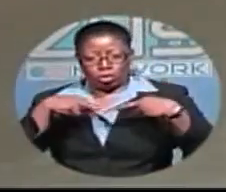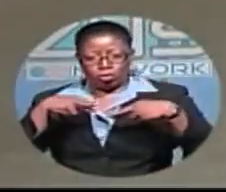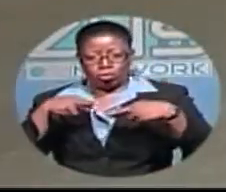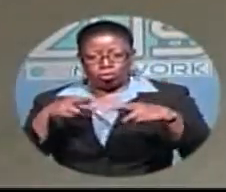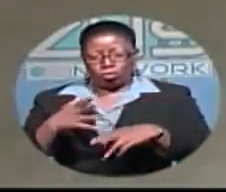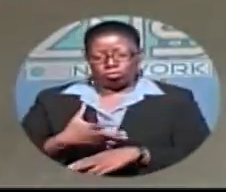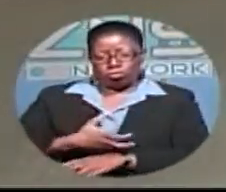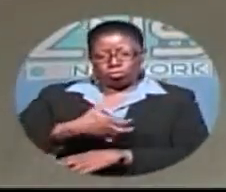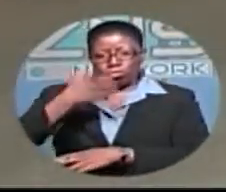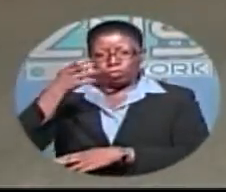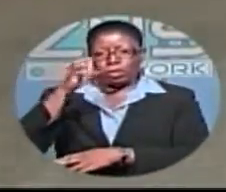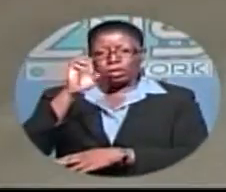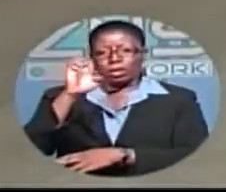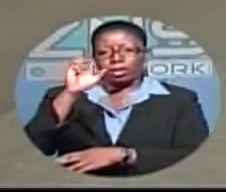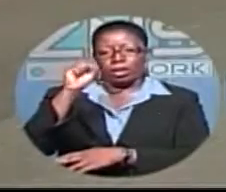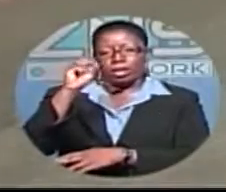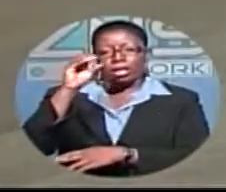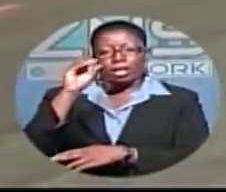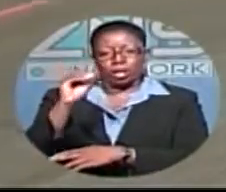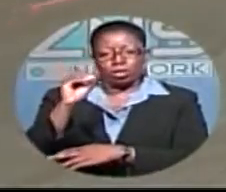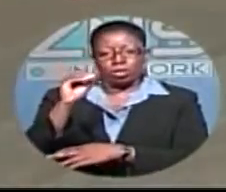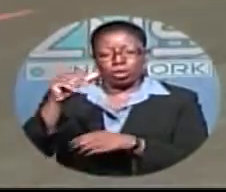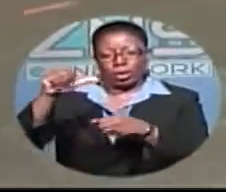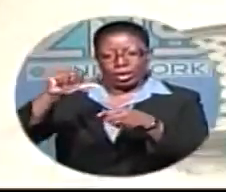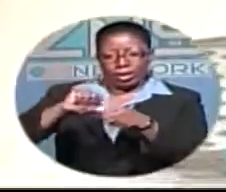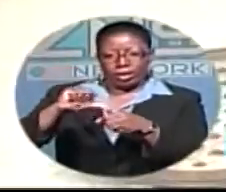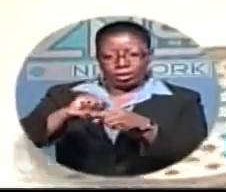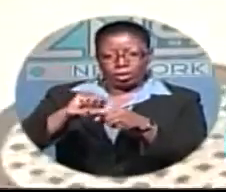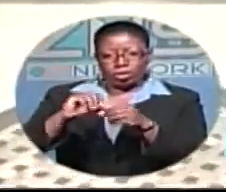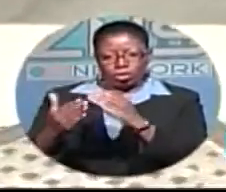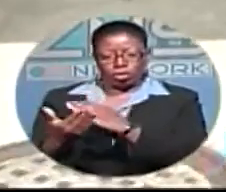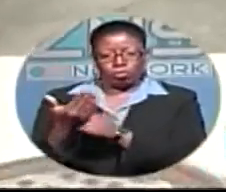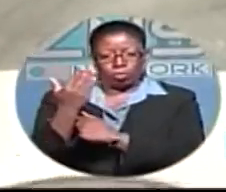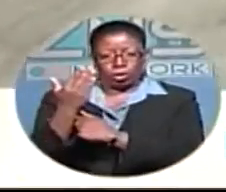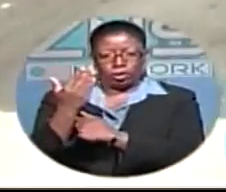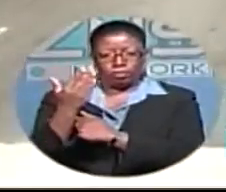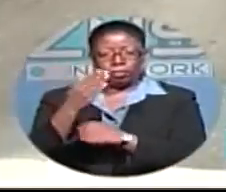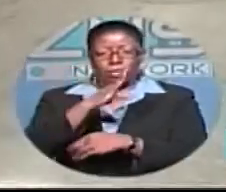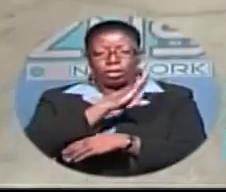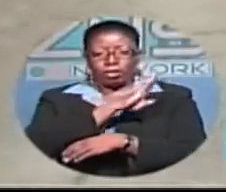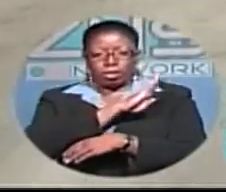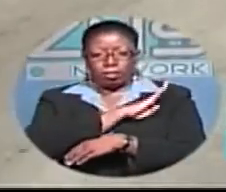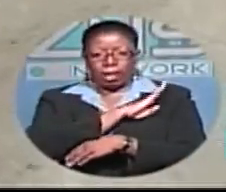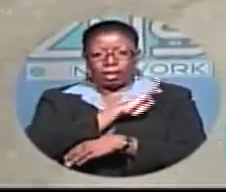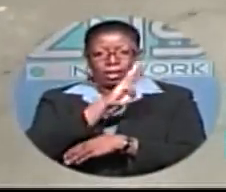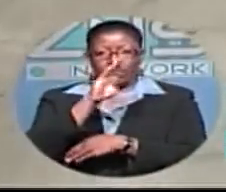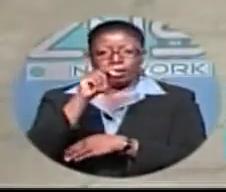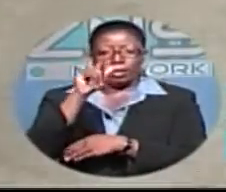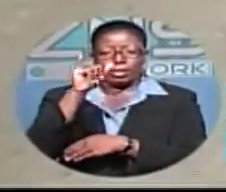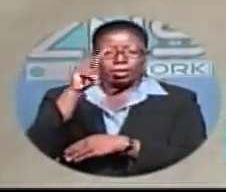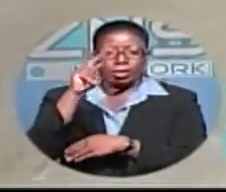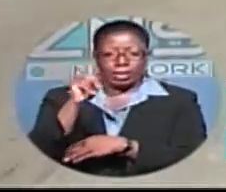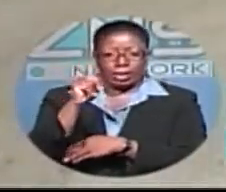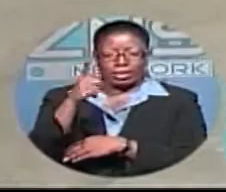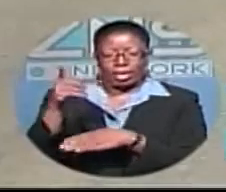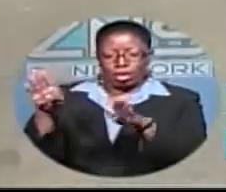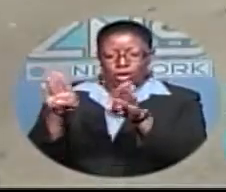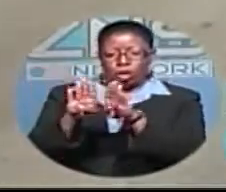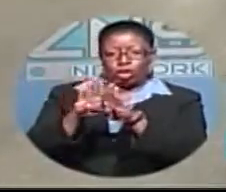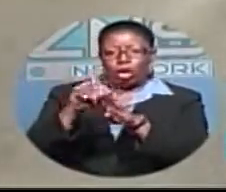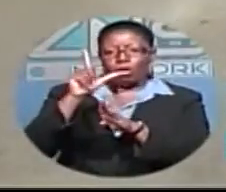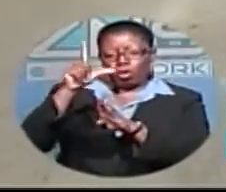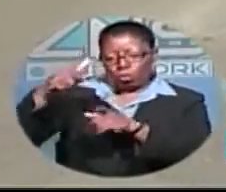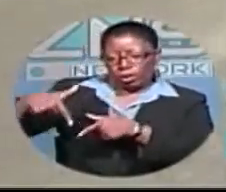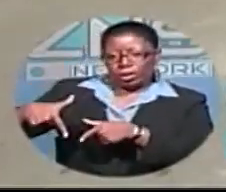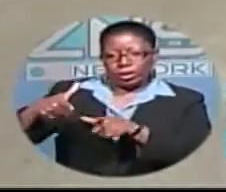the owner of Esso Service Station this morning. Vanco Bastian told ZNS News that the closure of one lane near his station